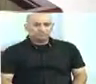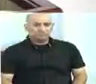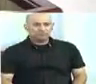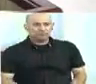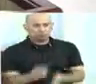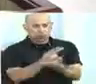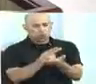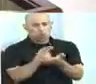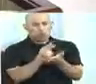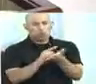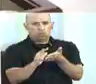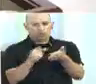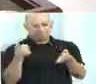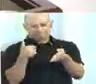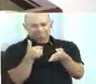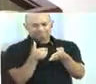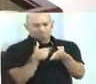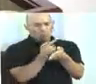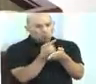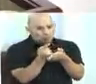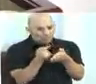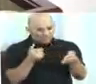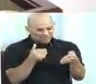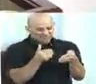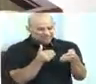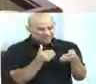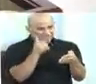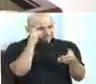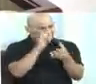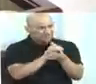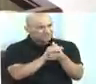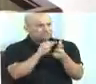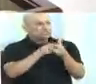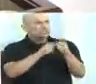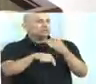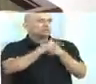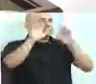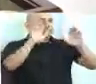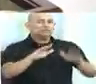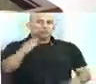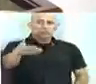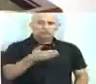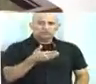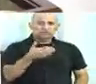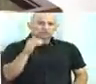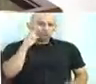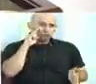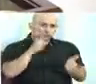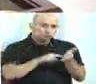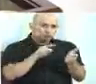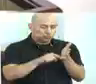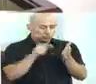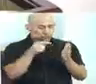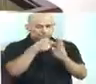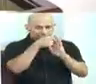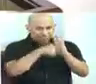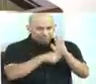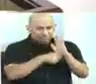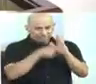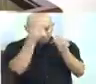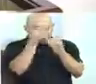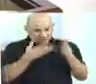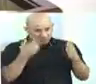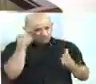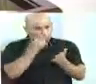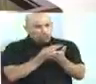Holy Week is just a week away. Can you believe that we start next Sunday? You're invited to check the details for Holy Week from